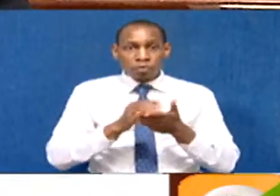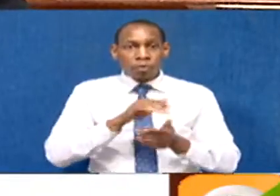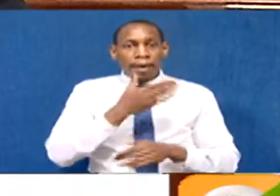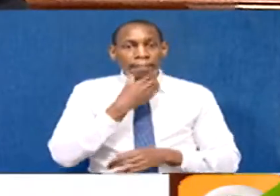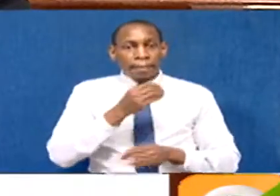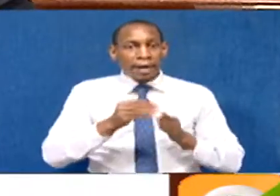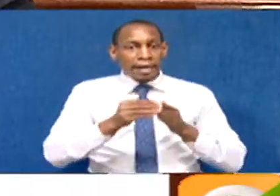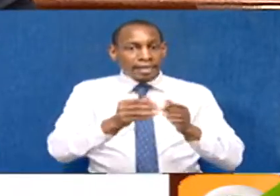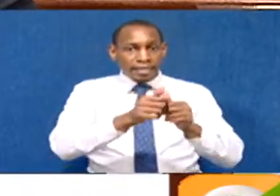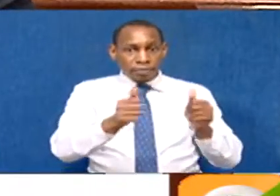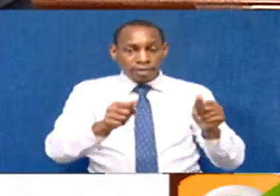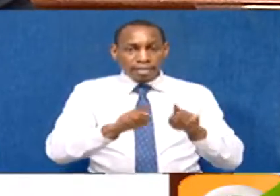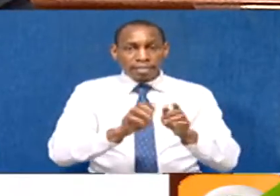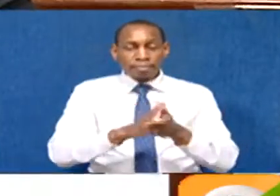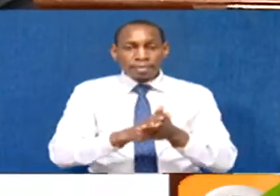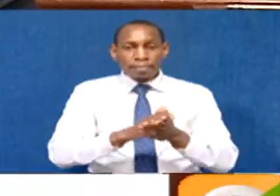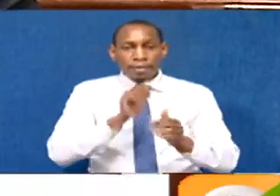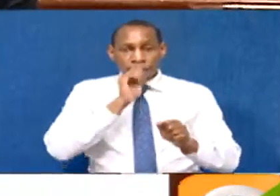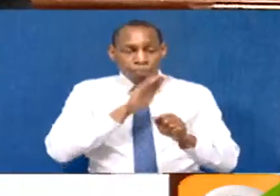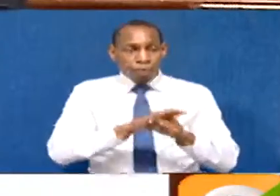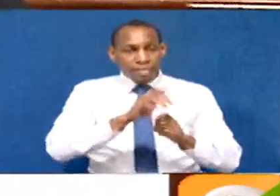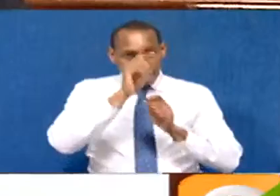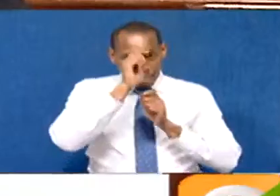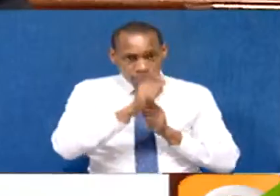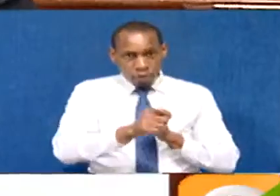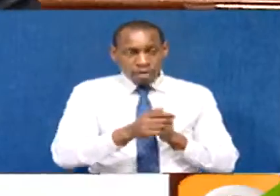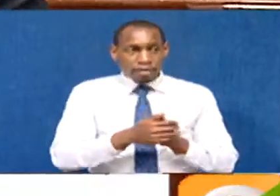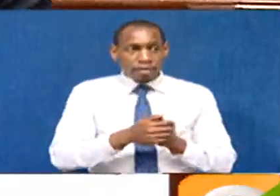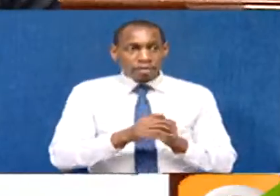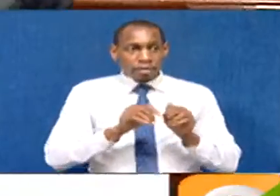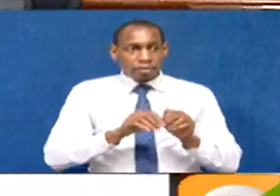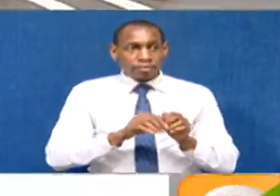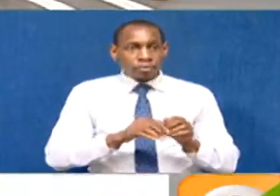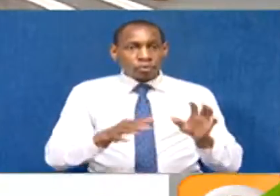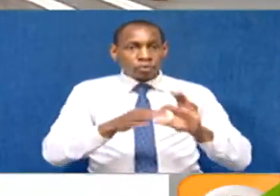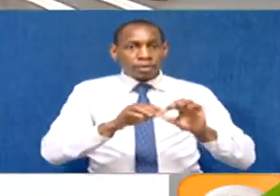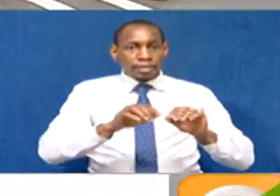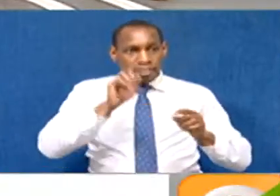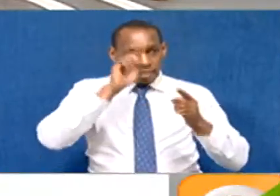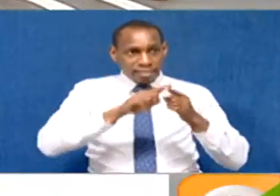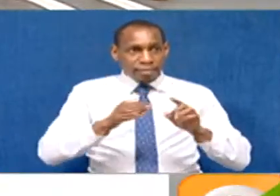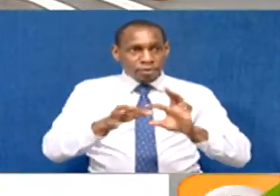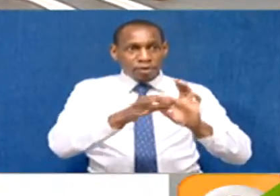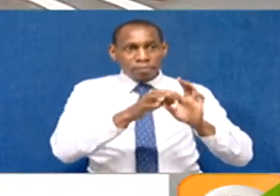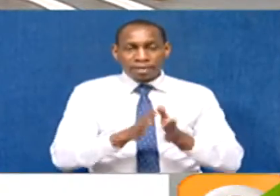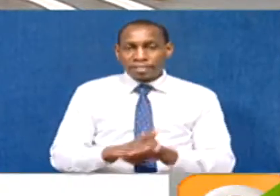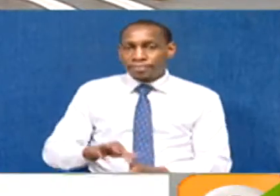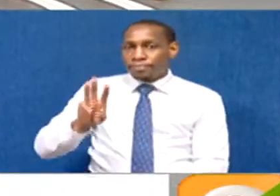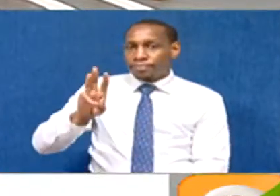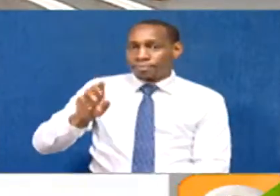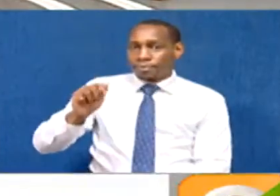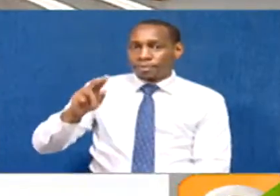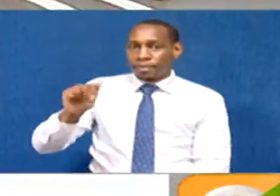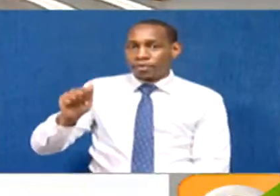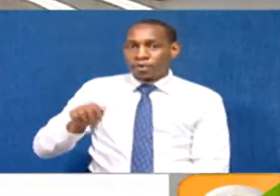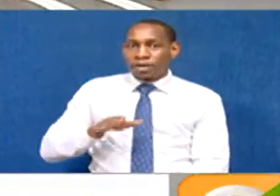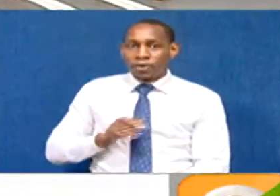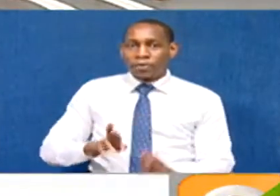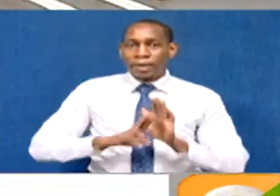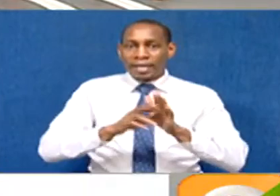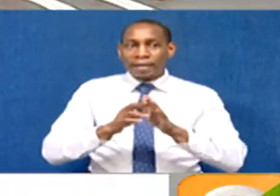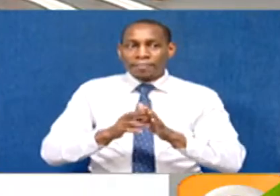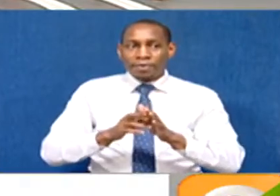hands. It is a legacy of kept promises. Let's go with Azimio la Umoja. Gladys Wanga, woman web Homa